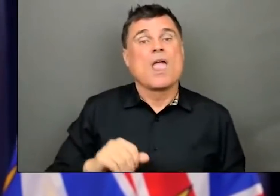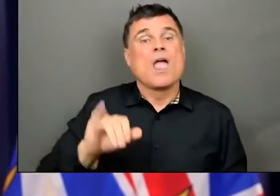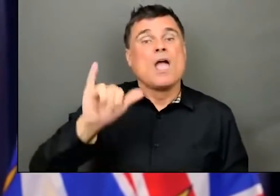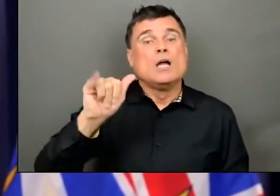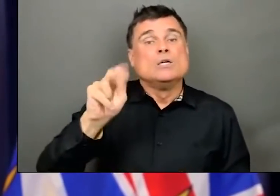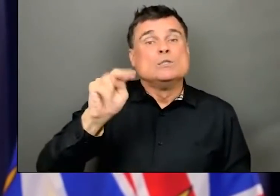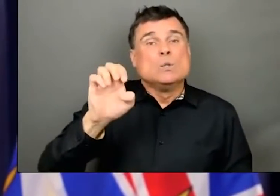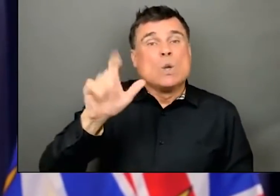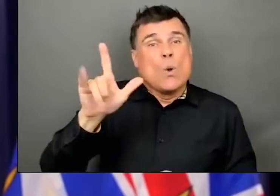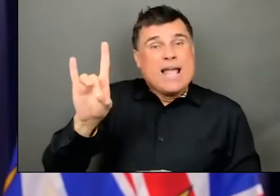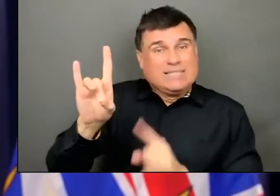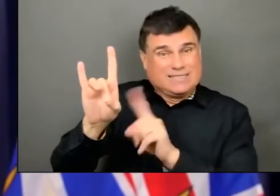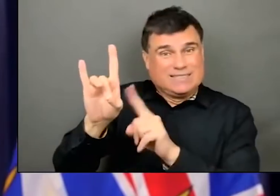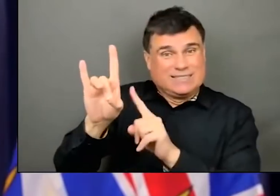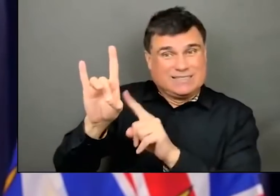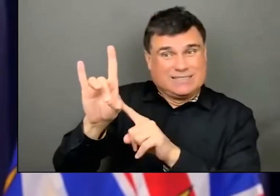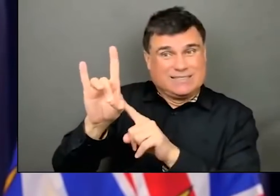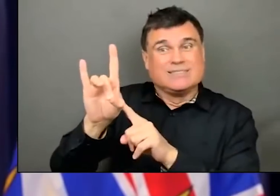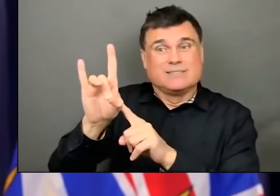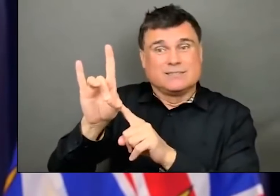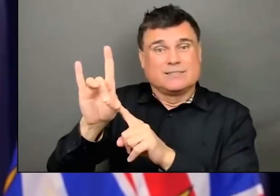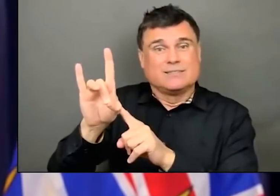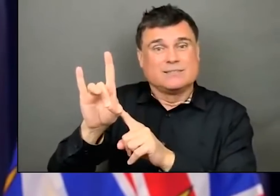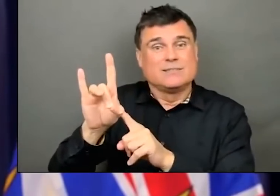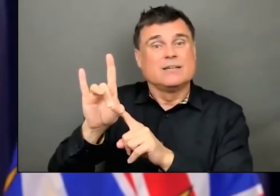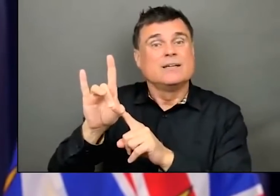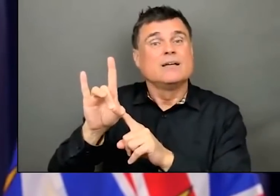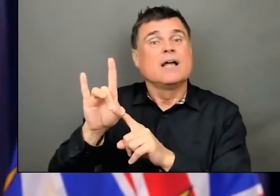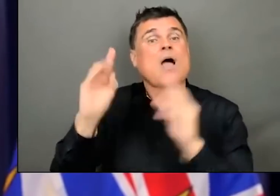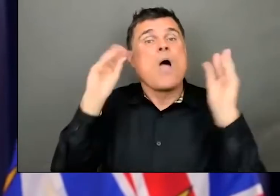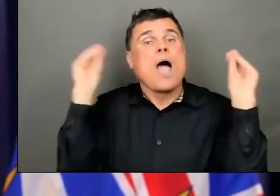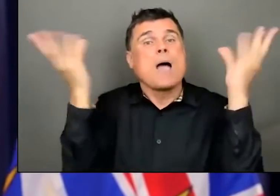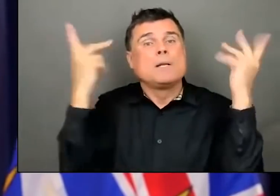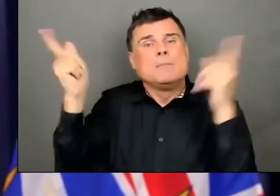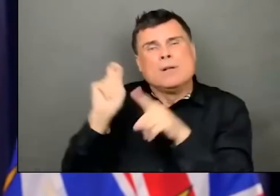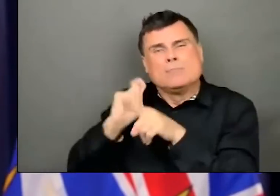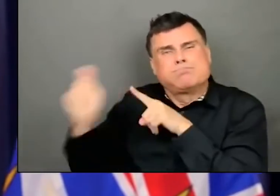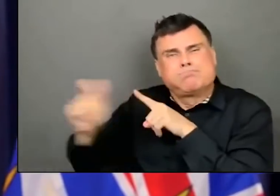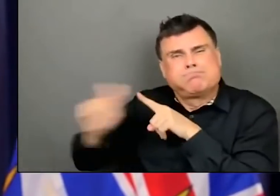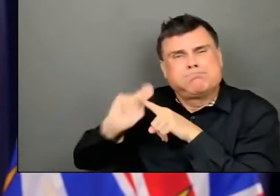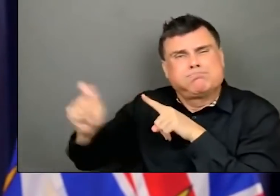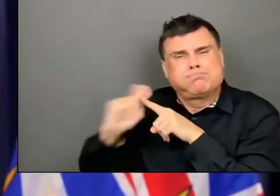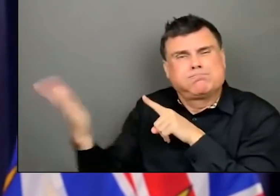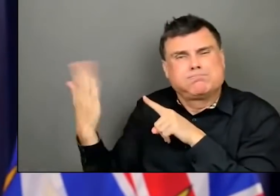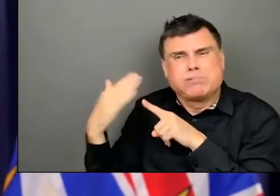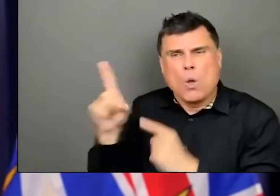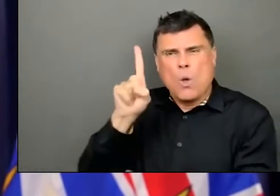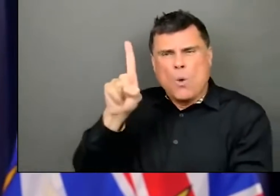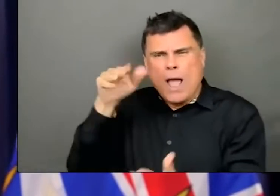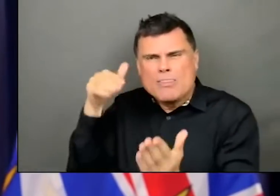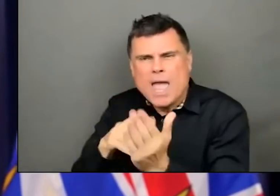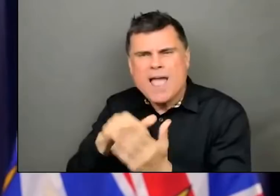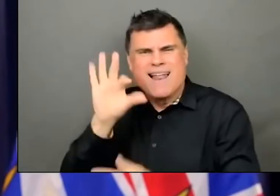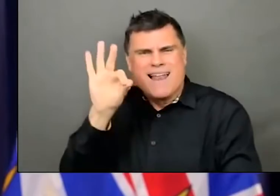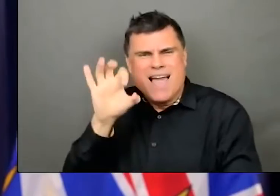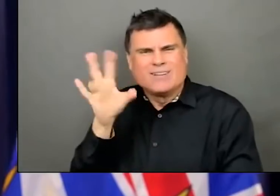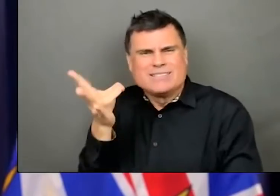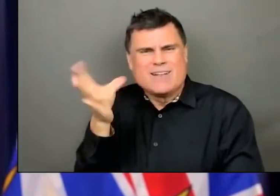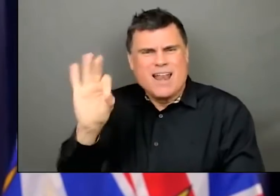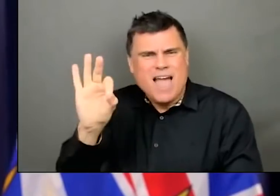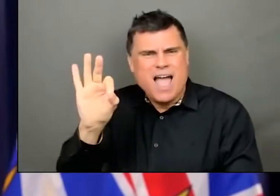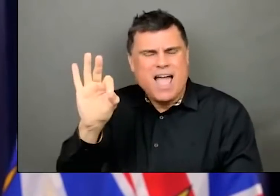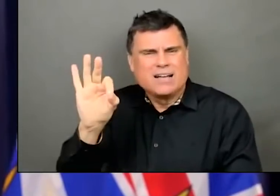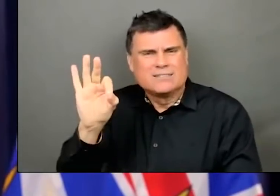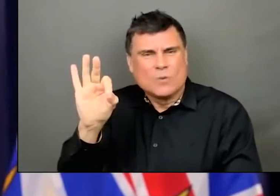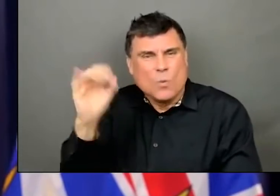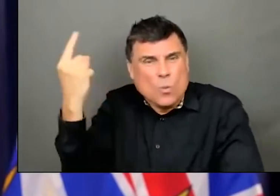Health Services received 2,000 ambulance dispatches, which is the highest ever received in one day. The efforts of everyone